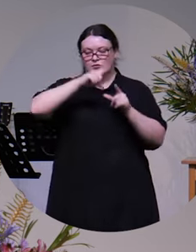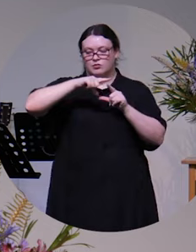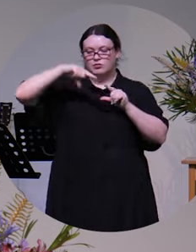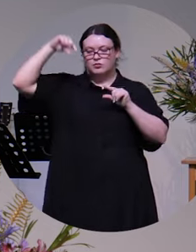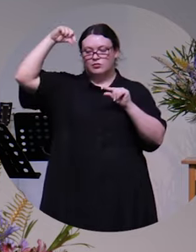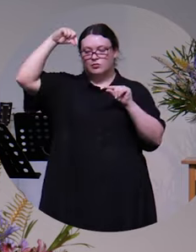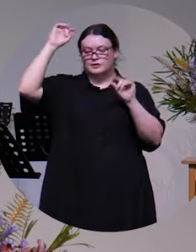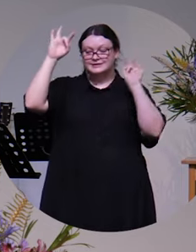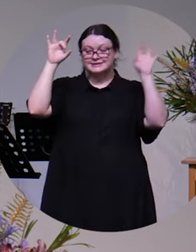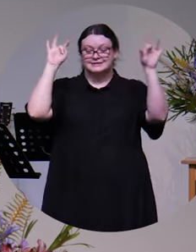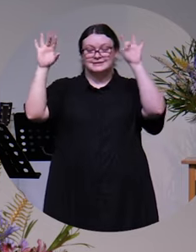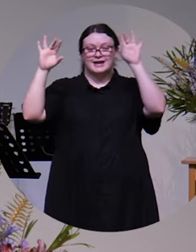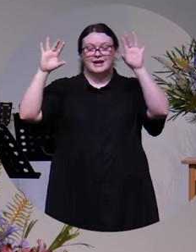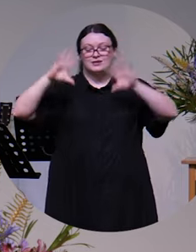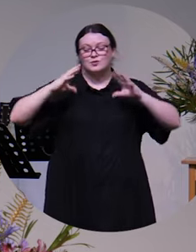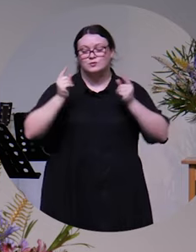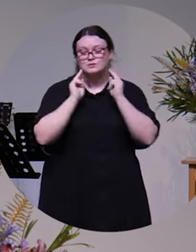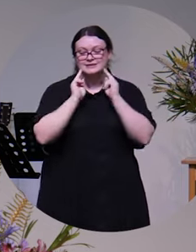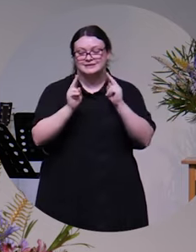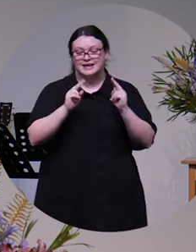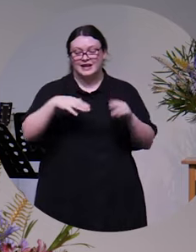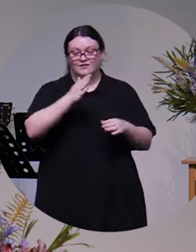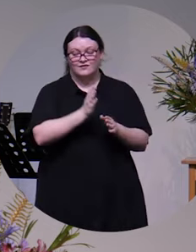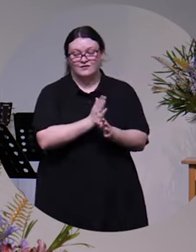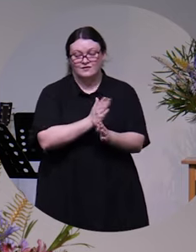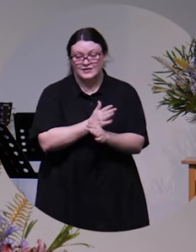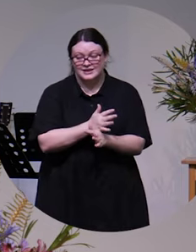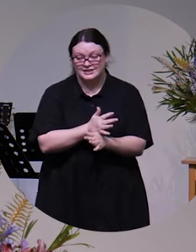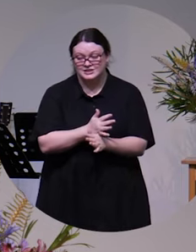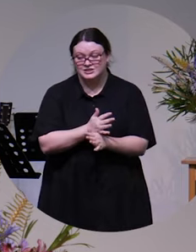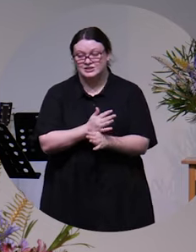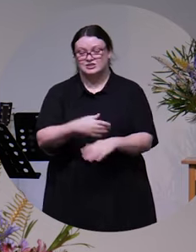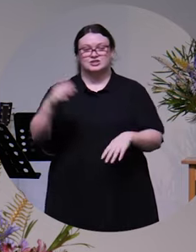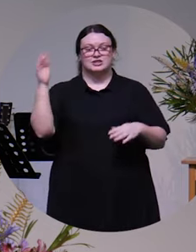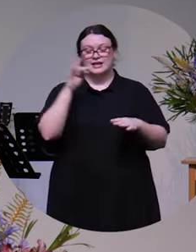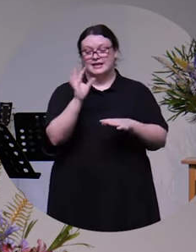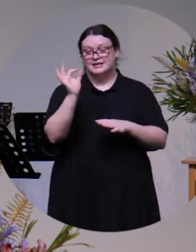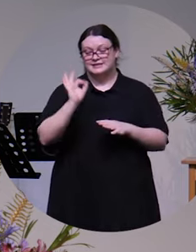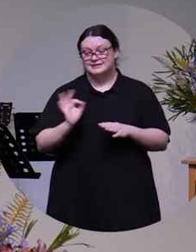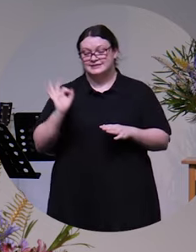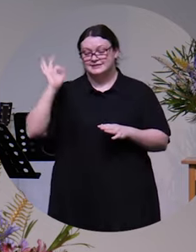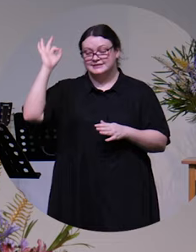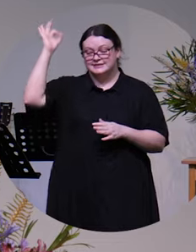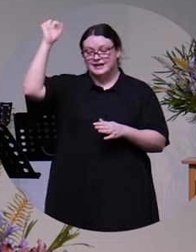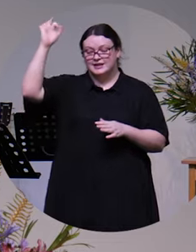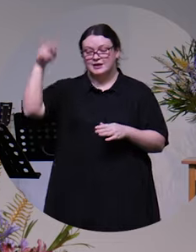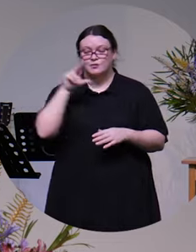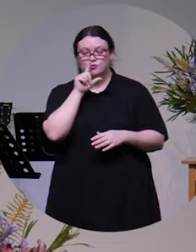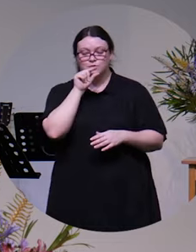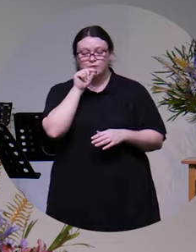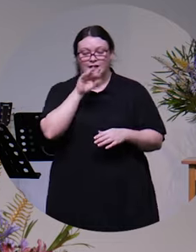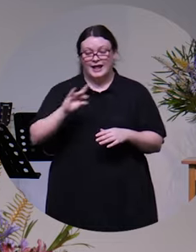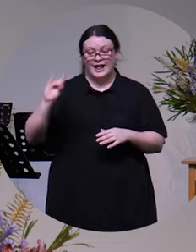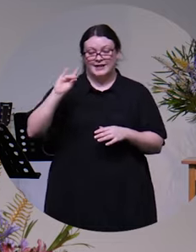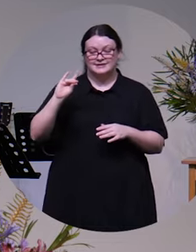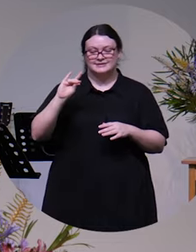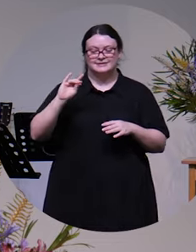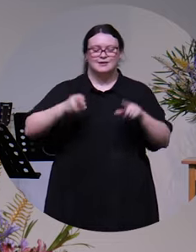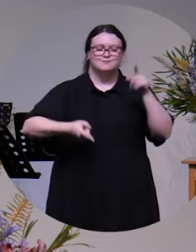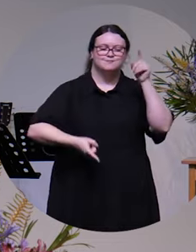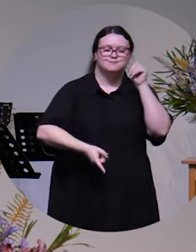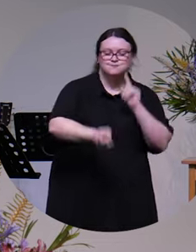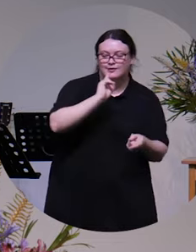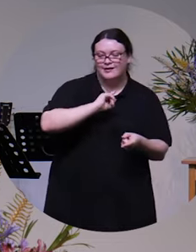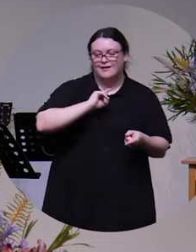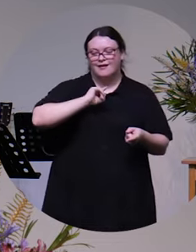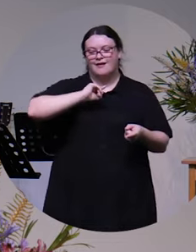Making humankind, we are told, in God's own image, both male and female. This is a seminal story